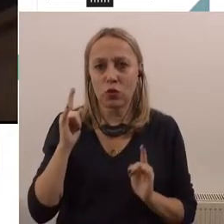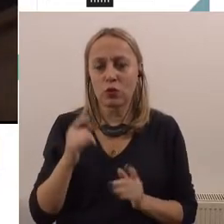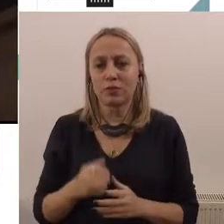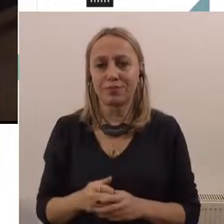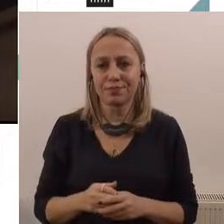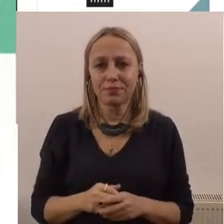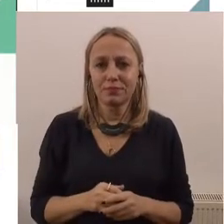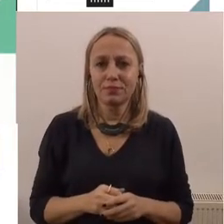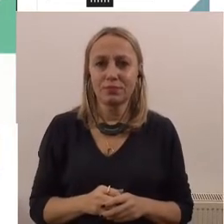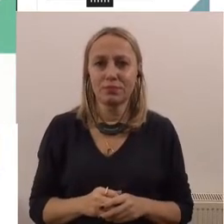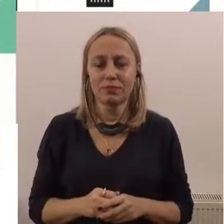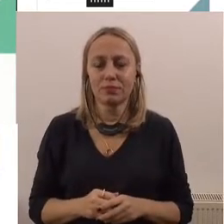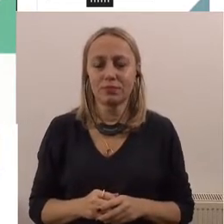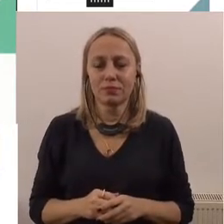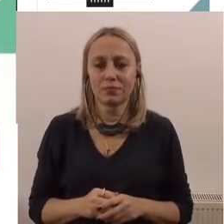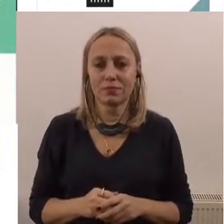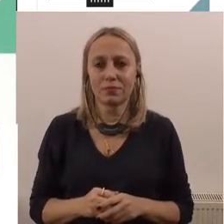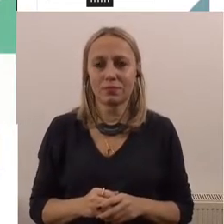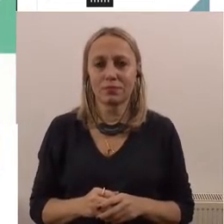Right now, okay.